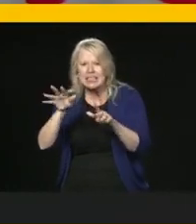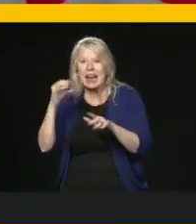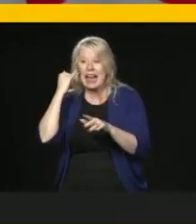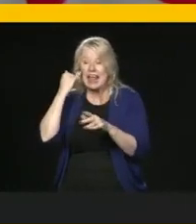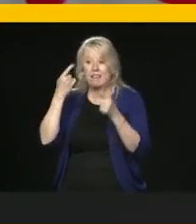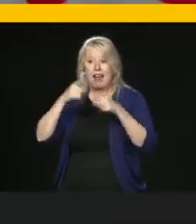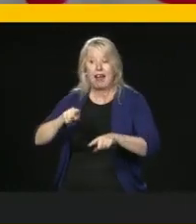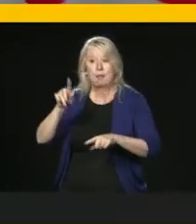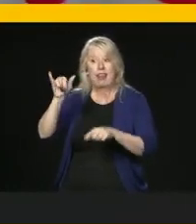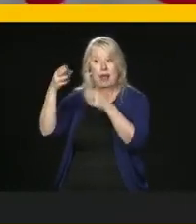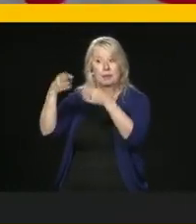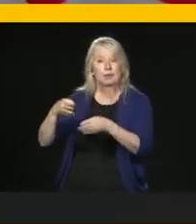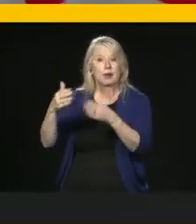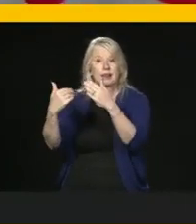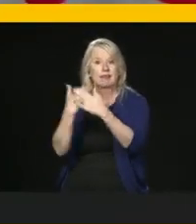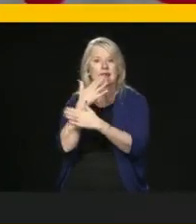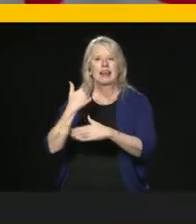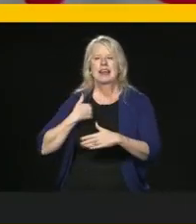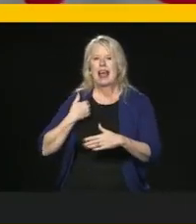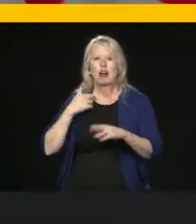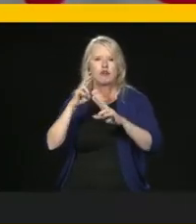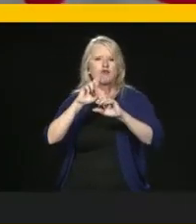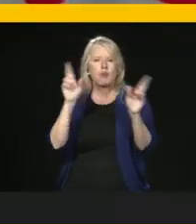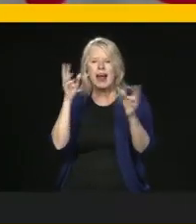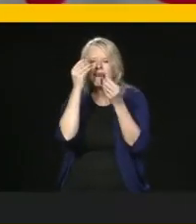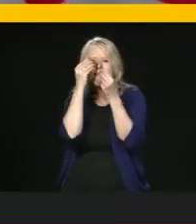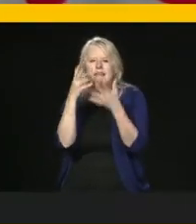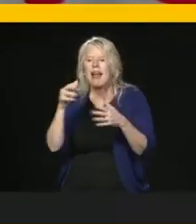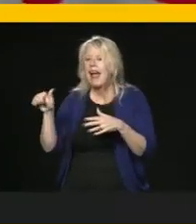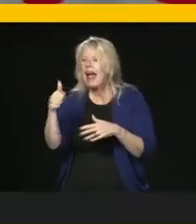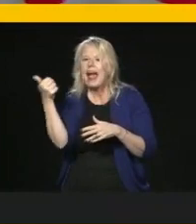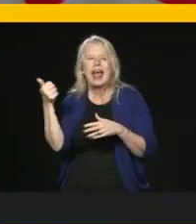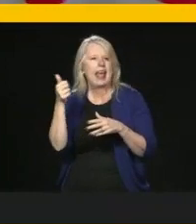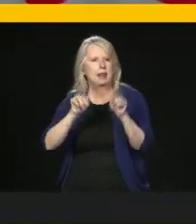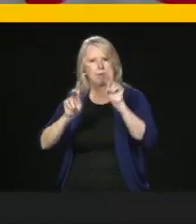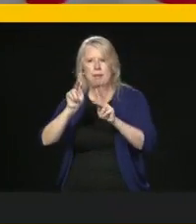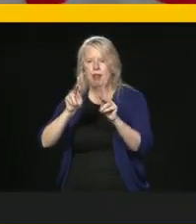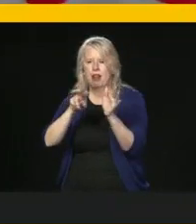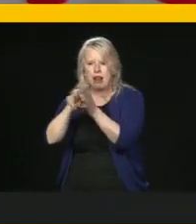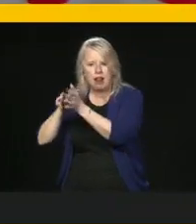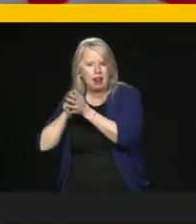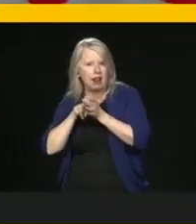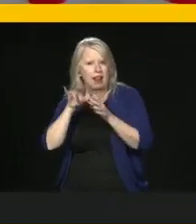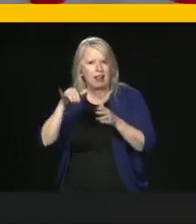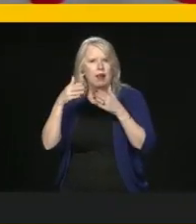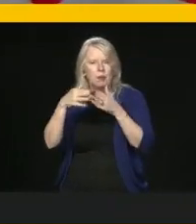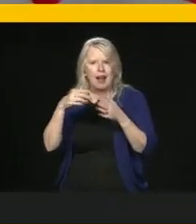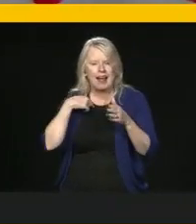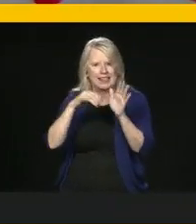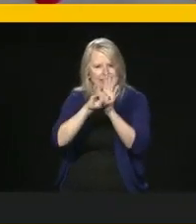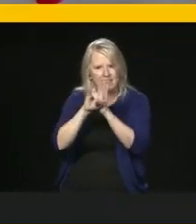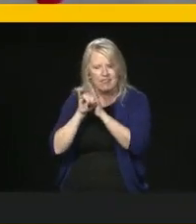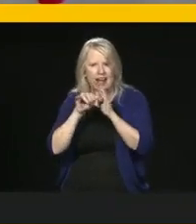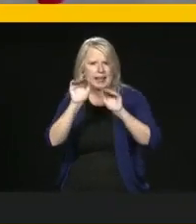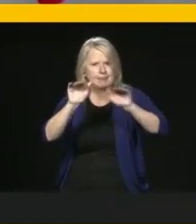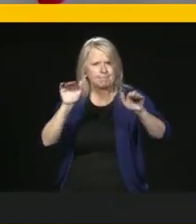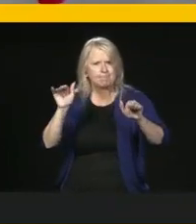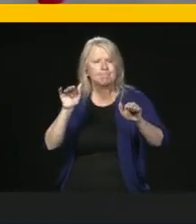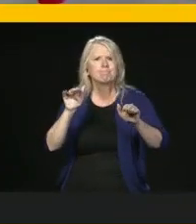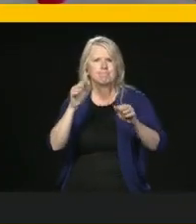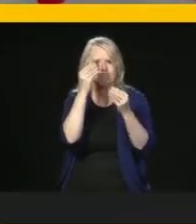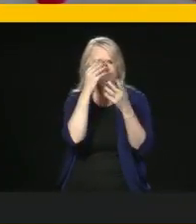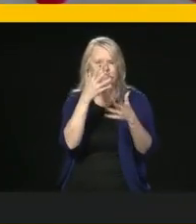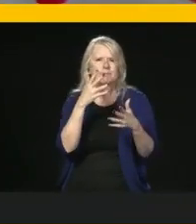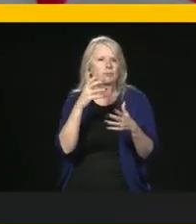any passengers from those cruise ships in order to identify them. And that it could be any number of potential